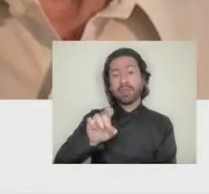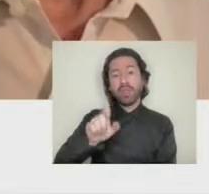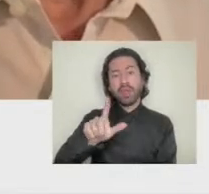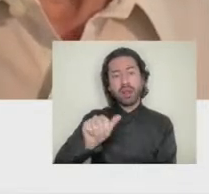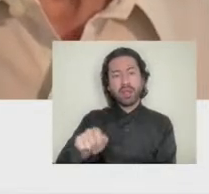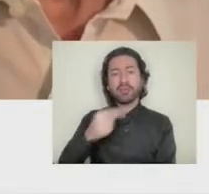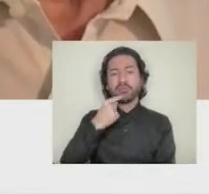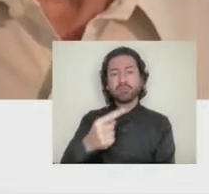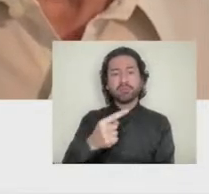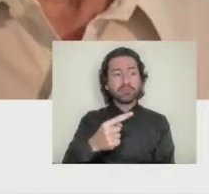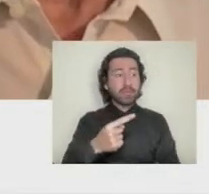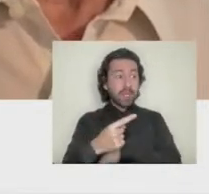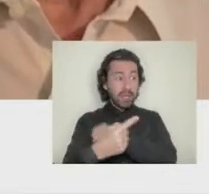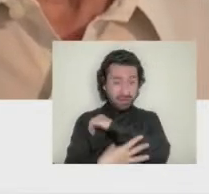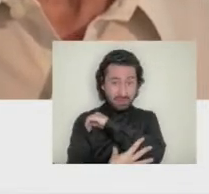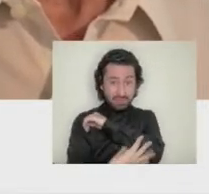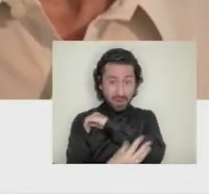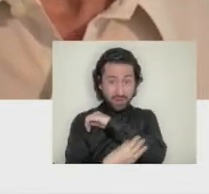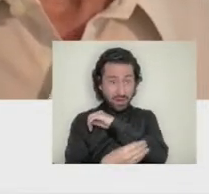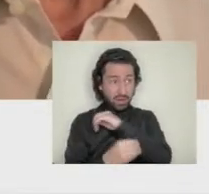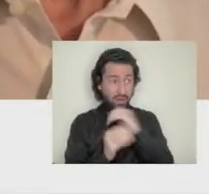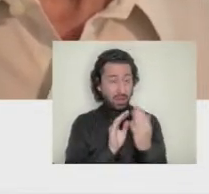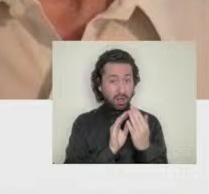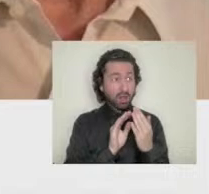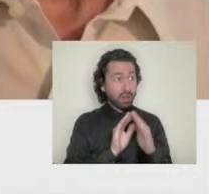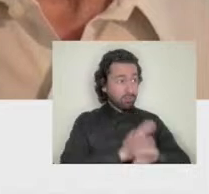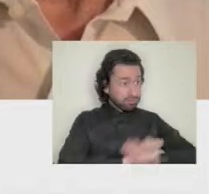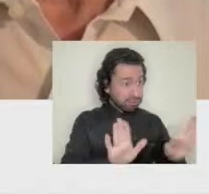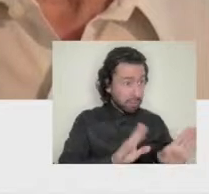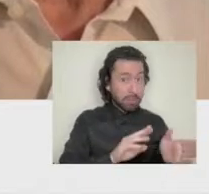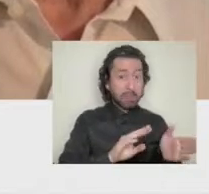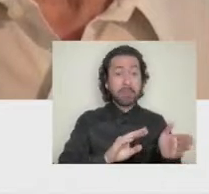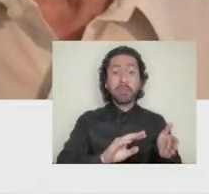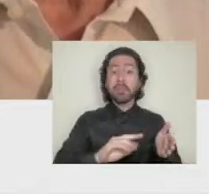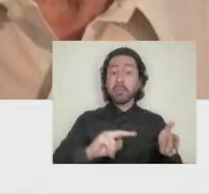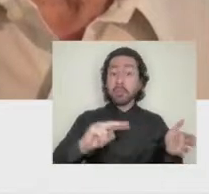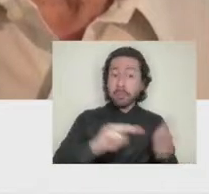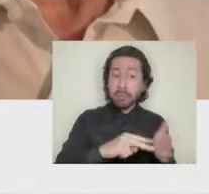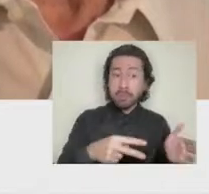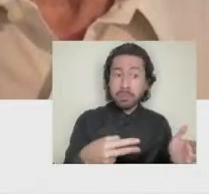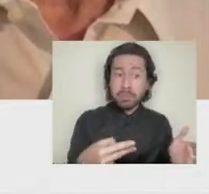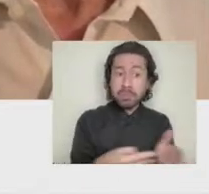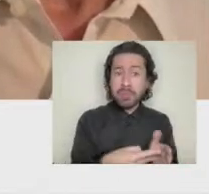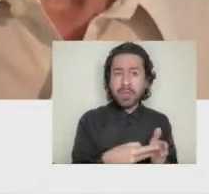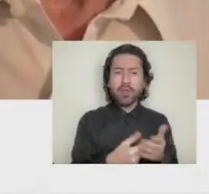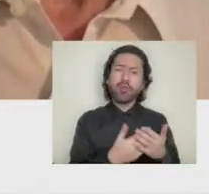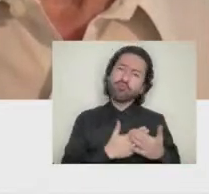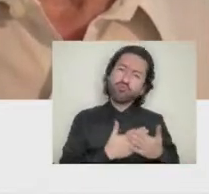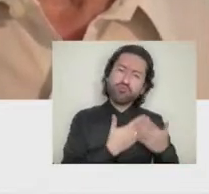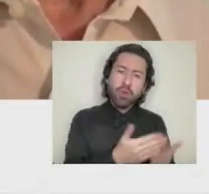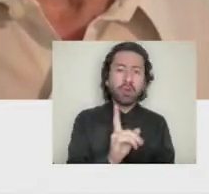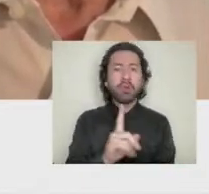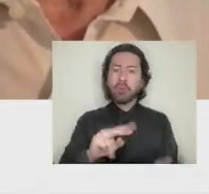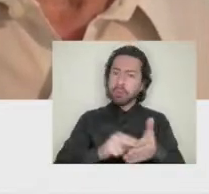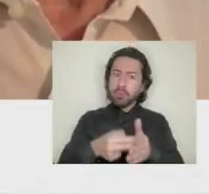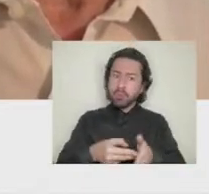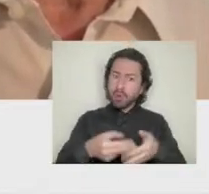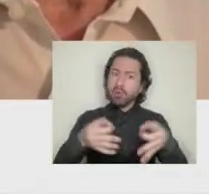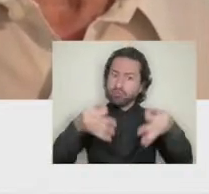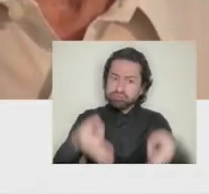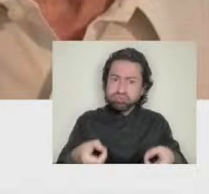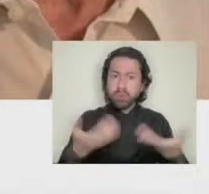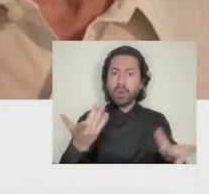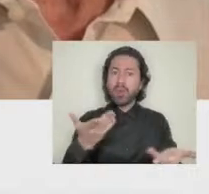it's an act of justice. It's the protection of fundamental human rights, the right to dignity and